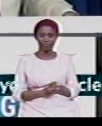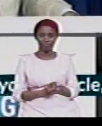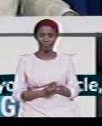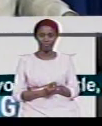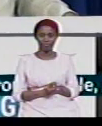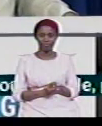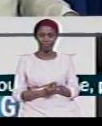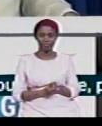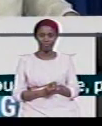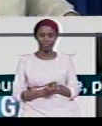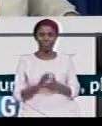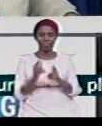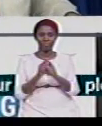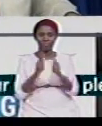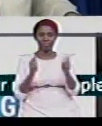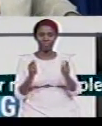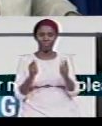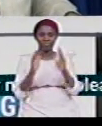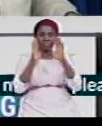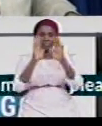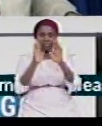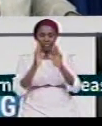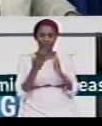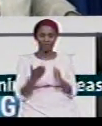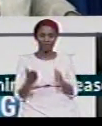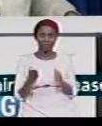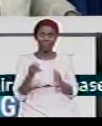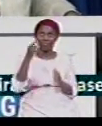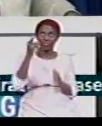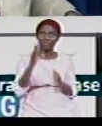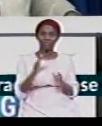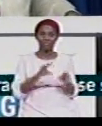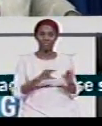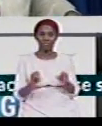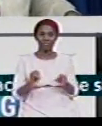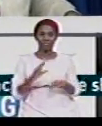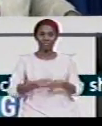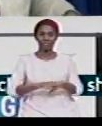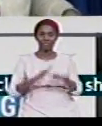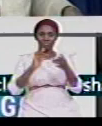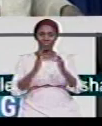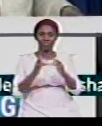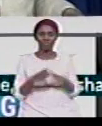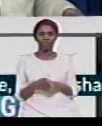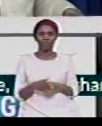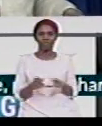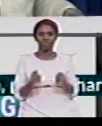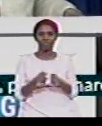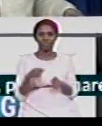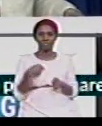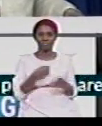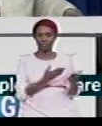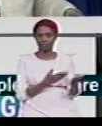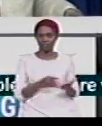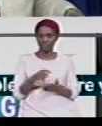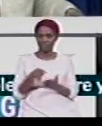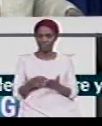Great things God is doing online as we bring you this testimony.